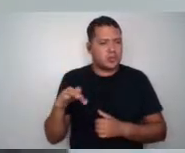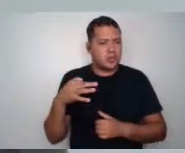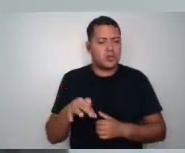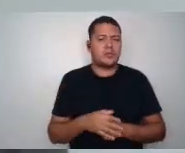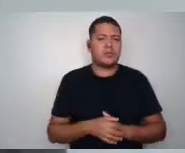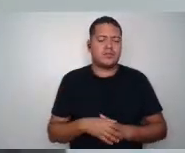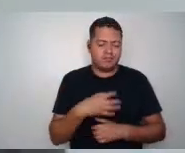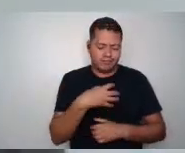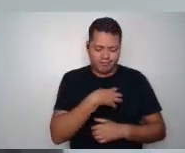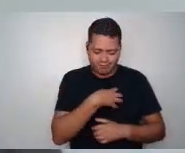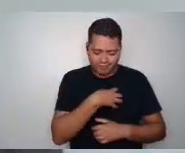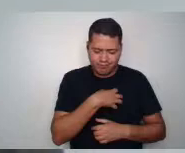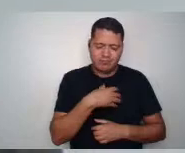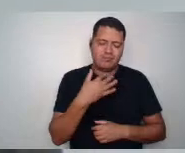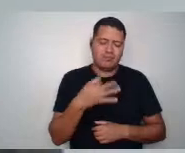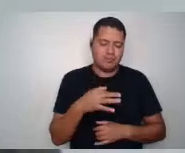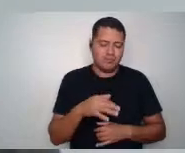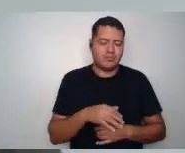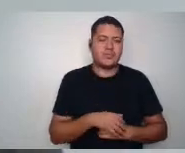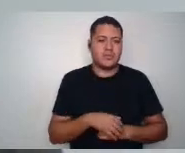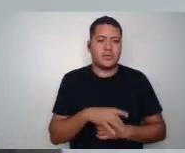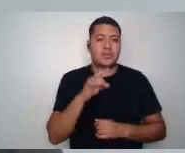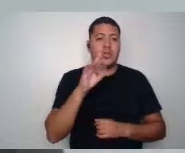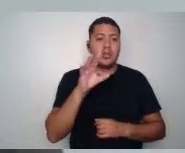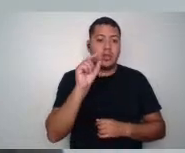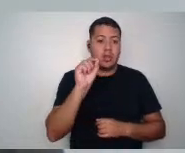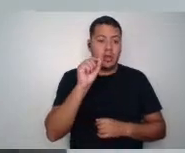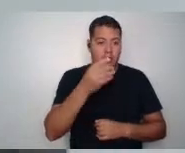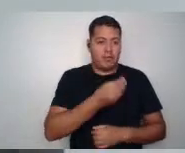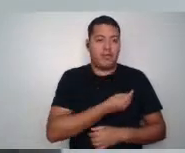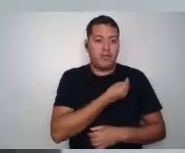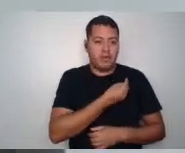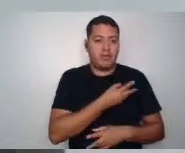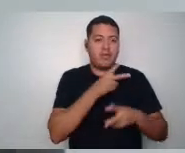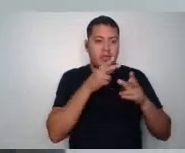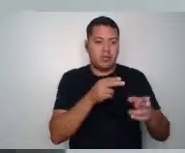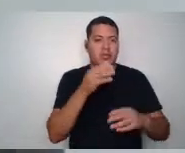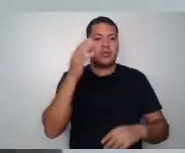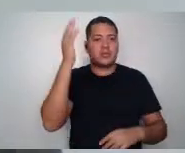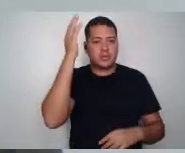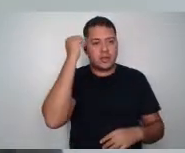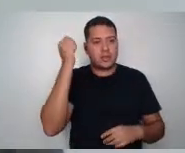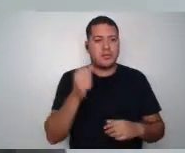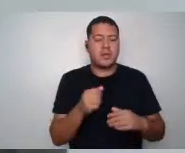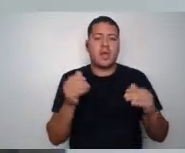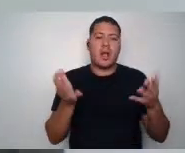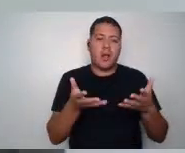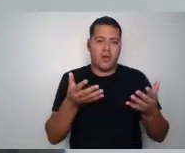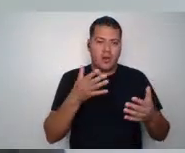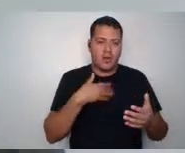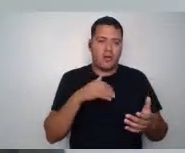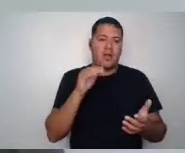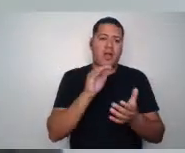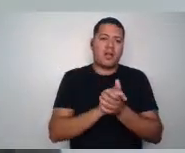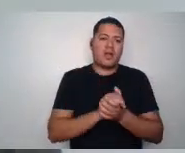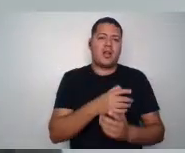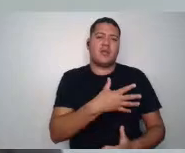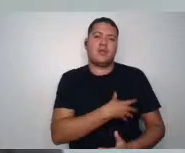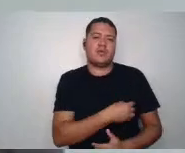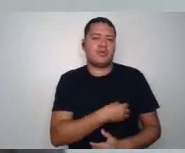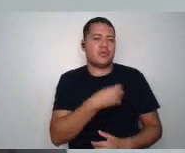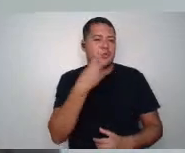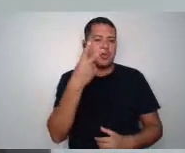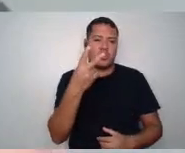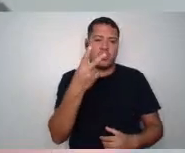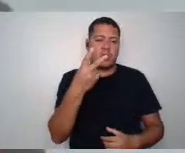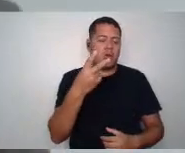me that, oh, I'm smart, but he is gay. So only the people that go through this really know.